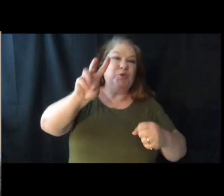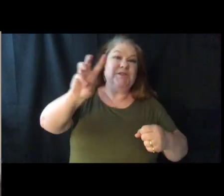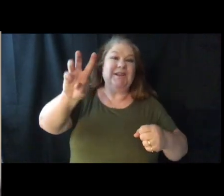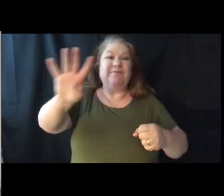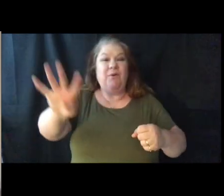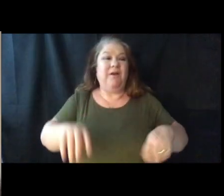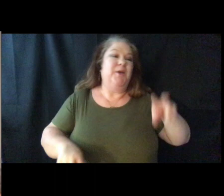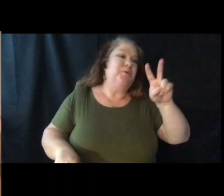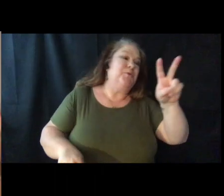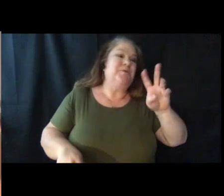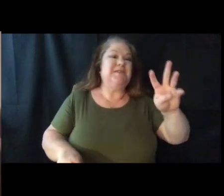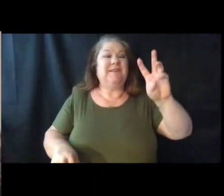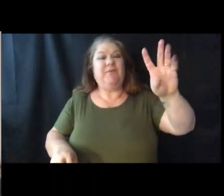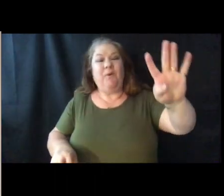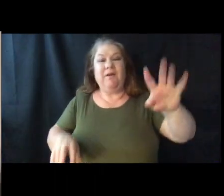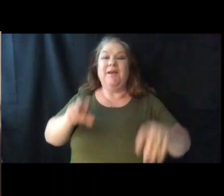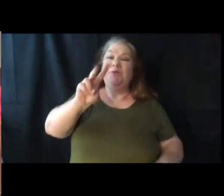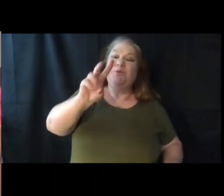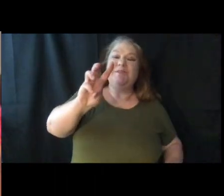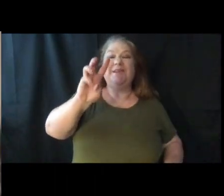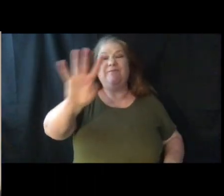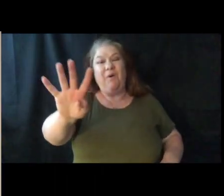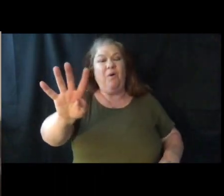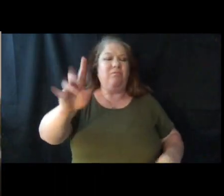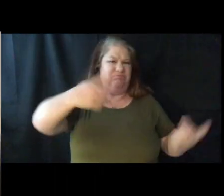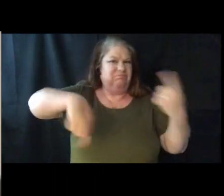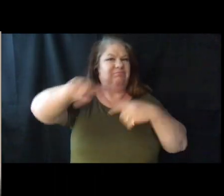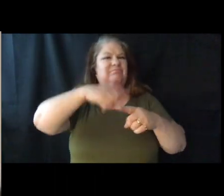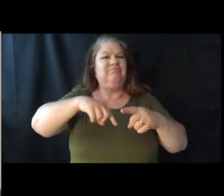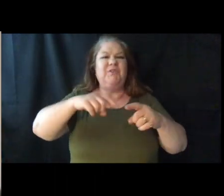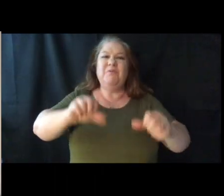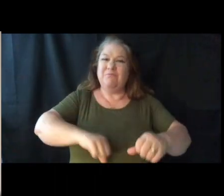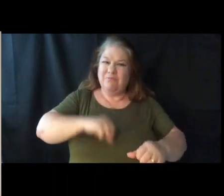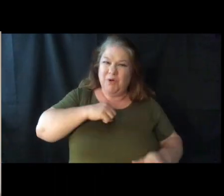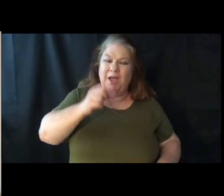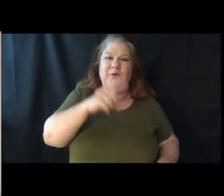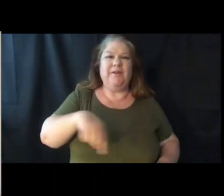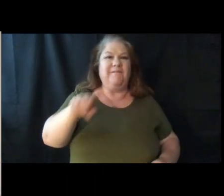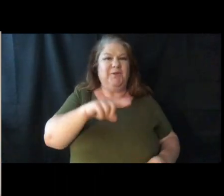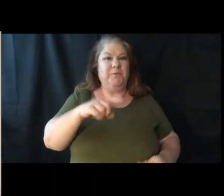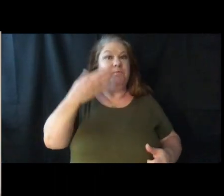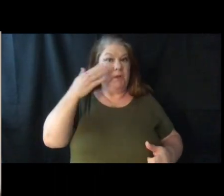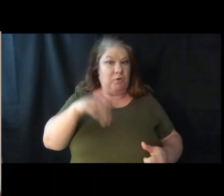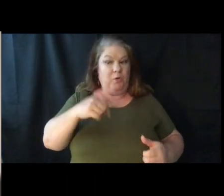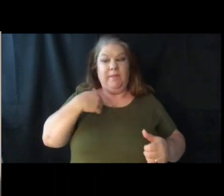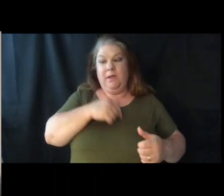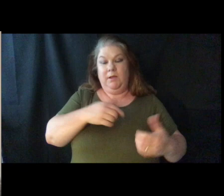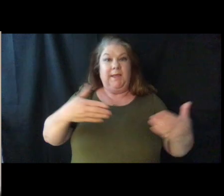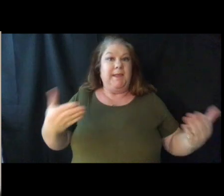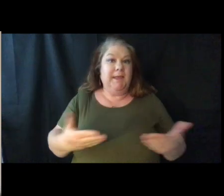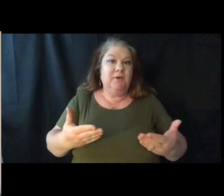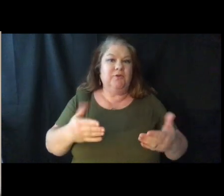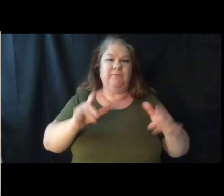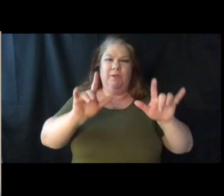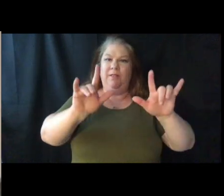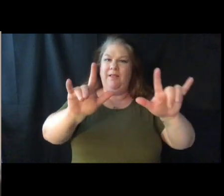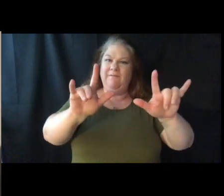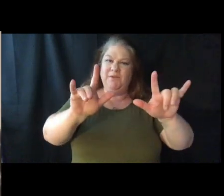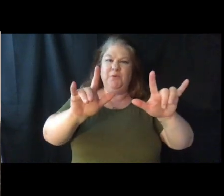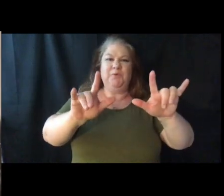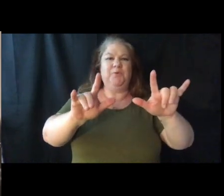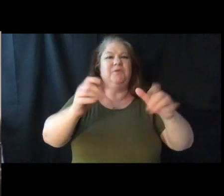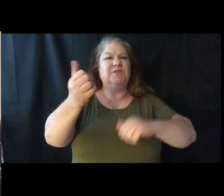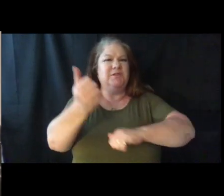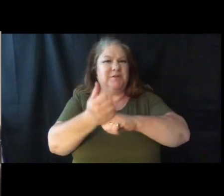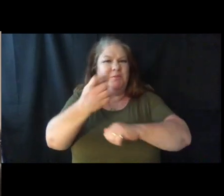are chanting 264, 264, 264. We are so proud of you. Know that we are here. Know